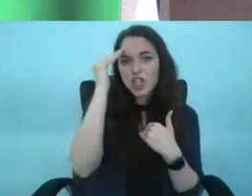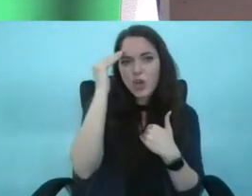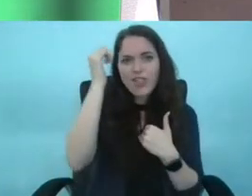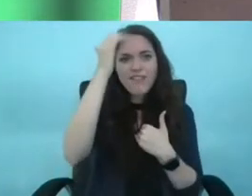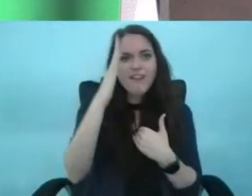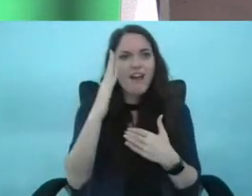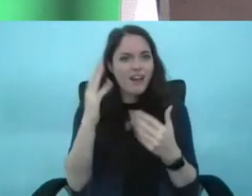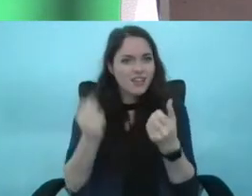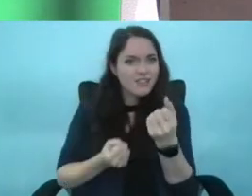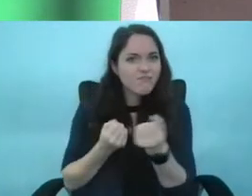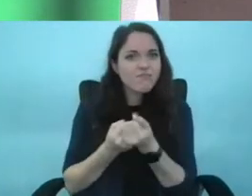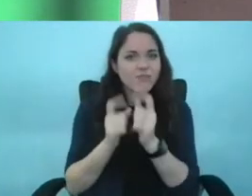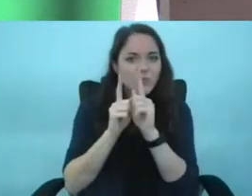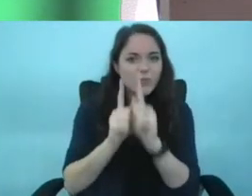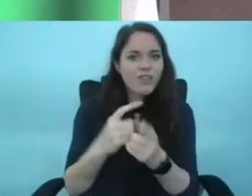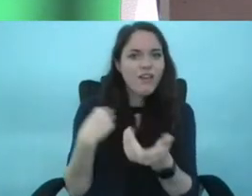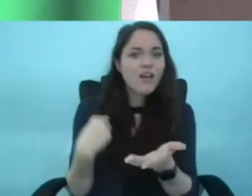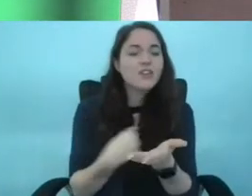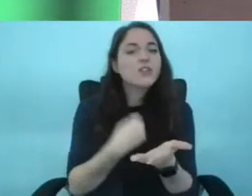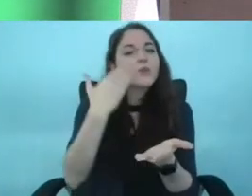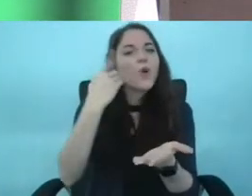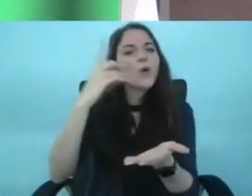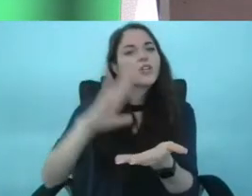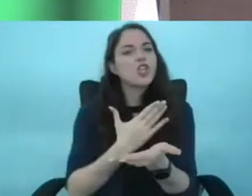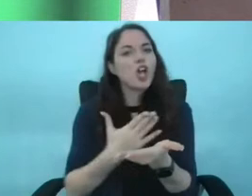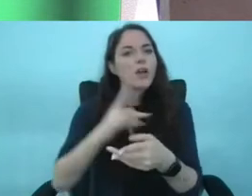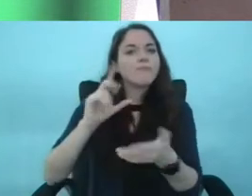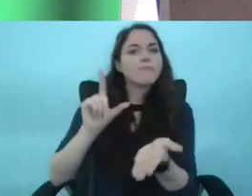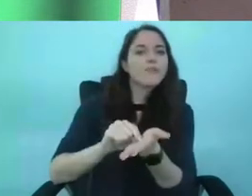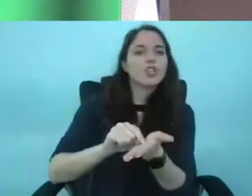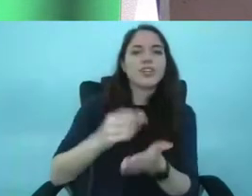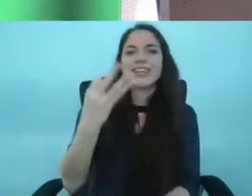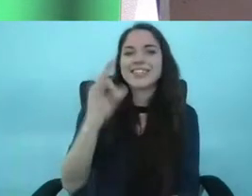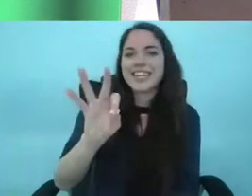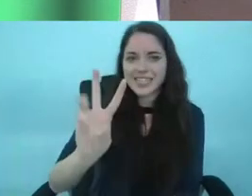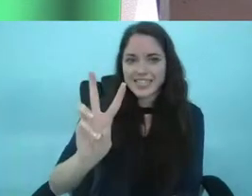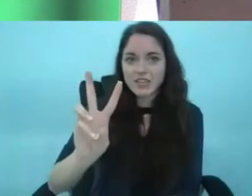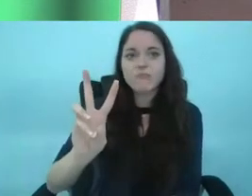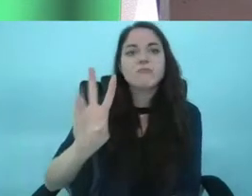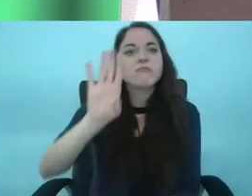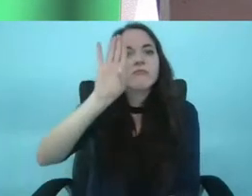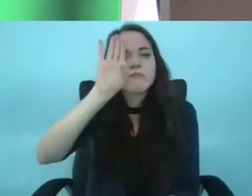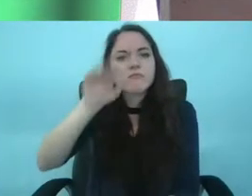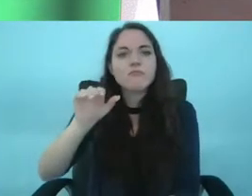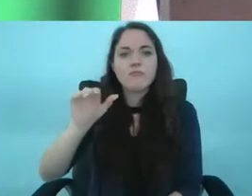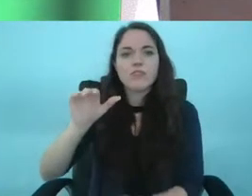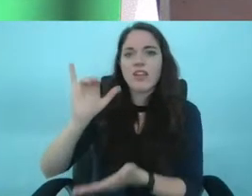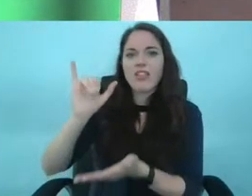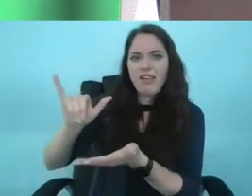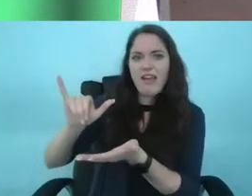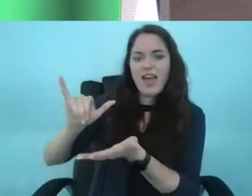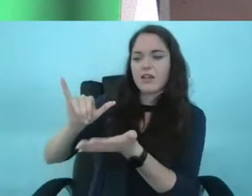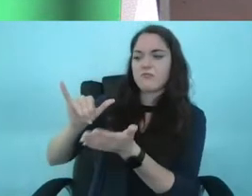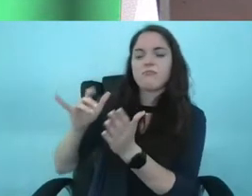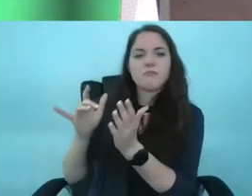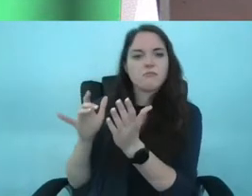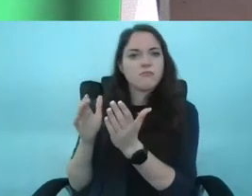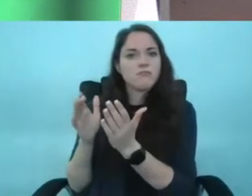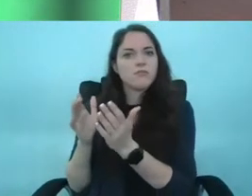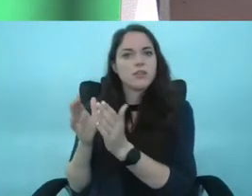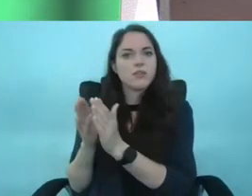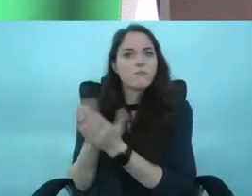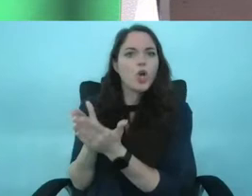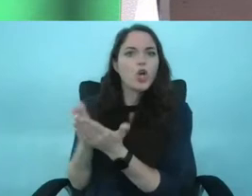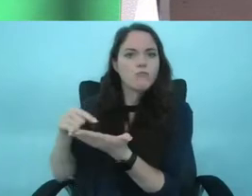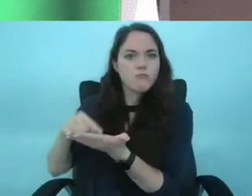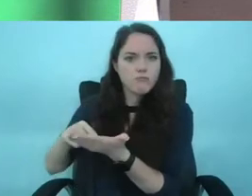first published in 1956, which according to the Episcopal Diocese of Washington State, became an immensely popular